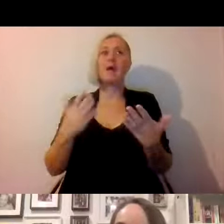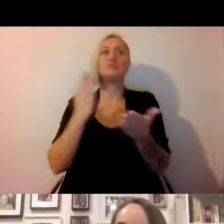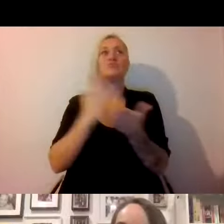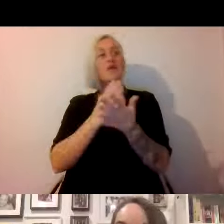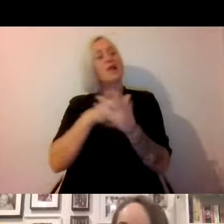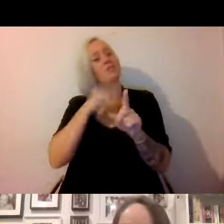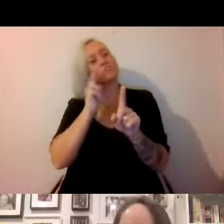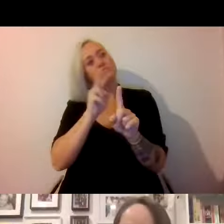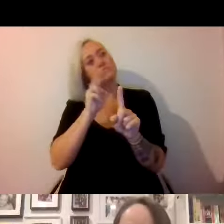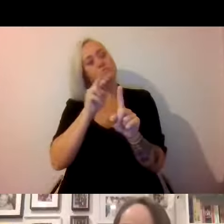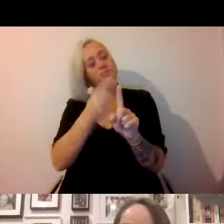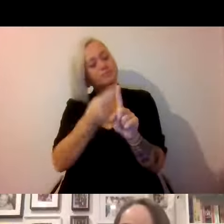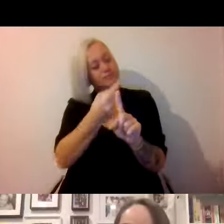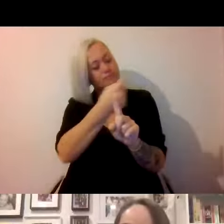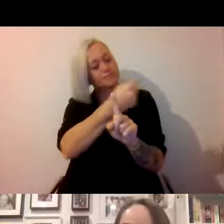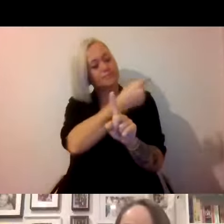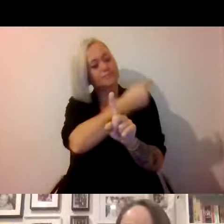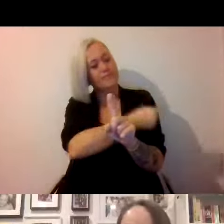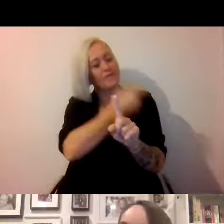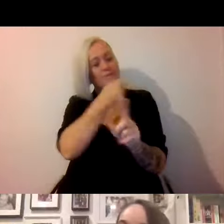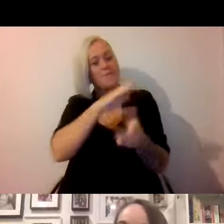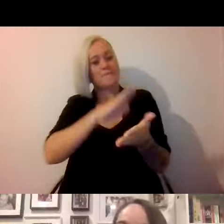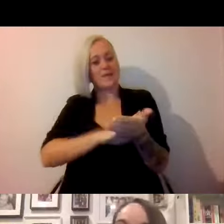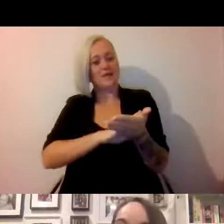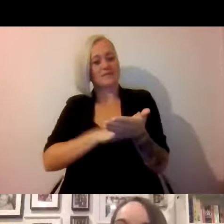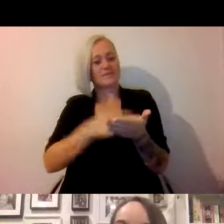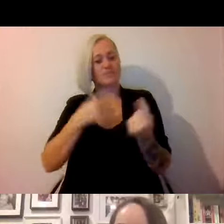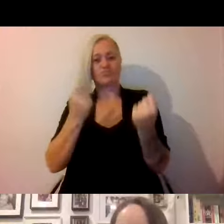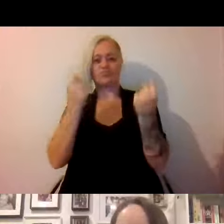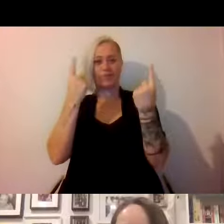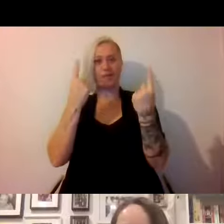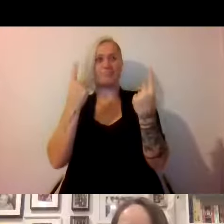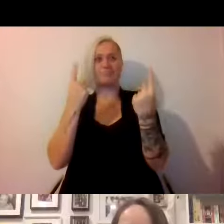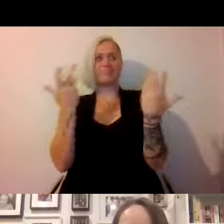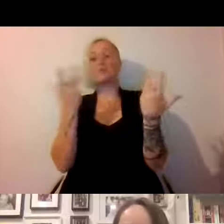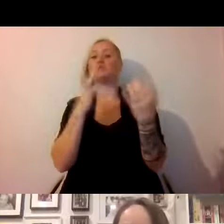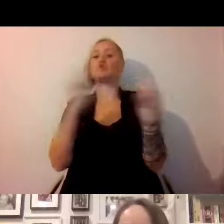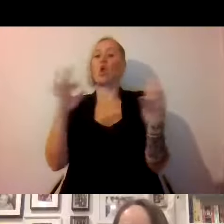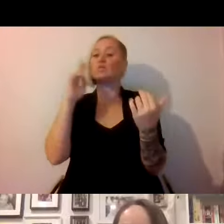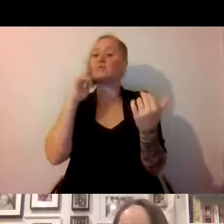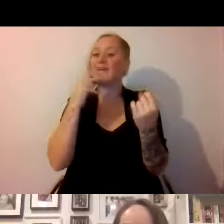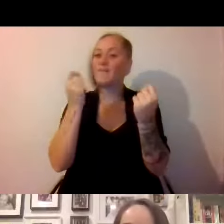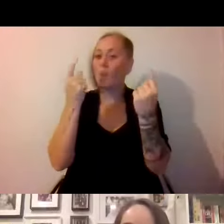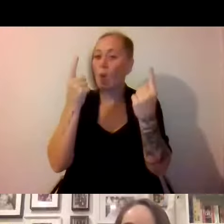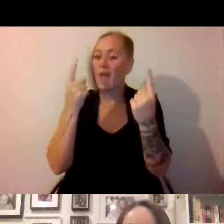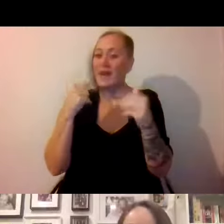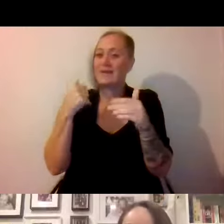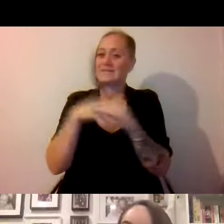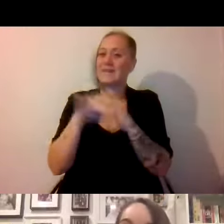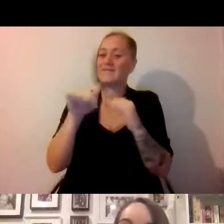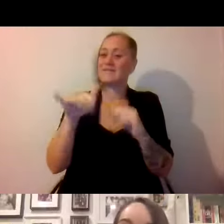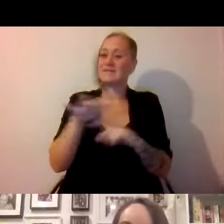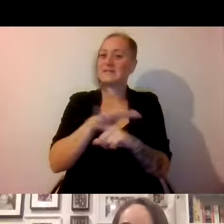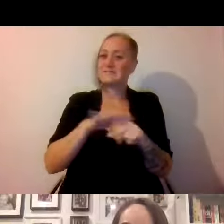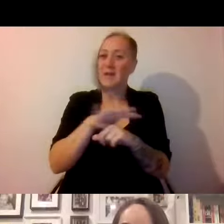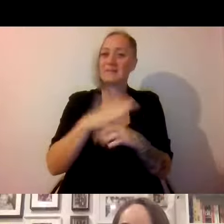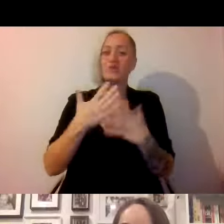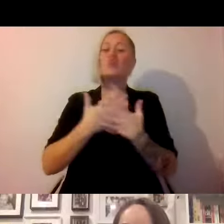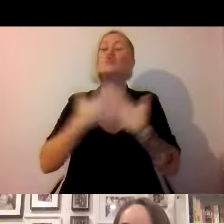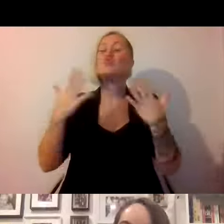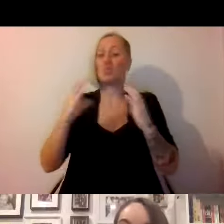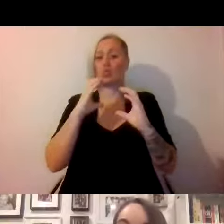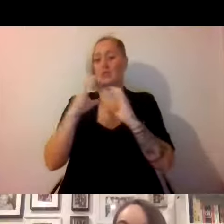spent in the healthcare system was that there was very little deaf awareness in these spaces. There were huge communication